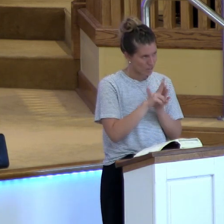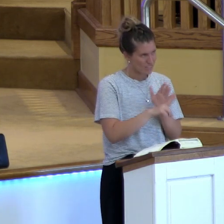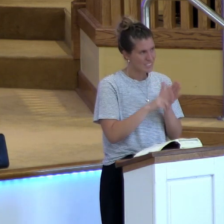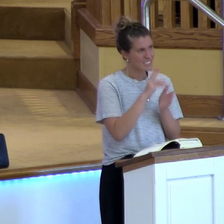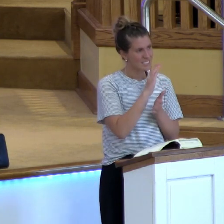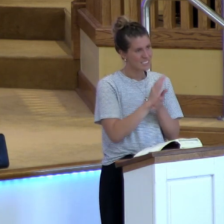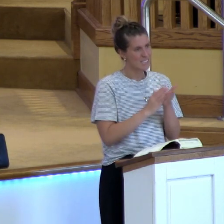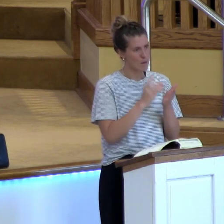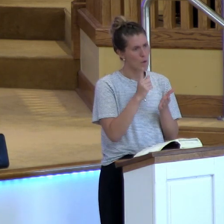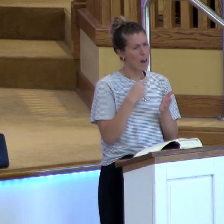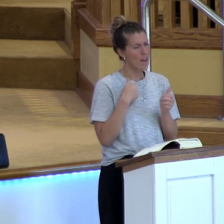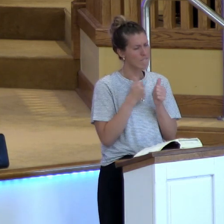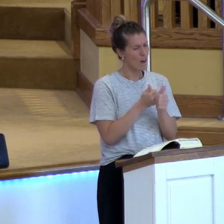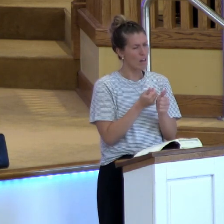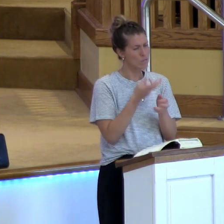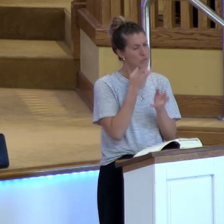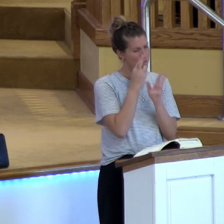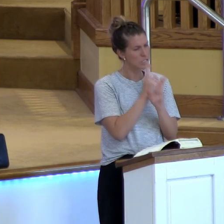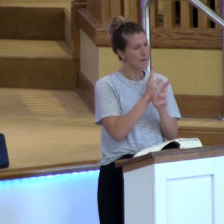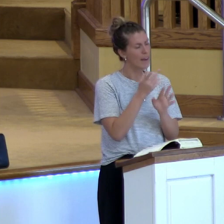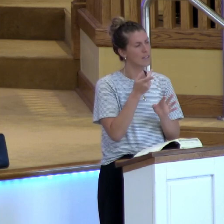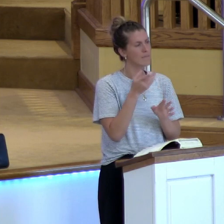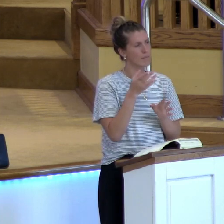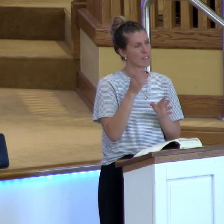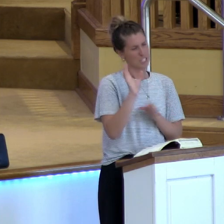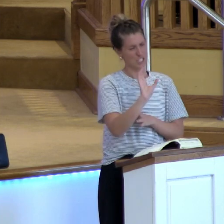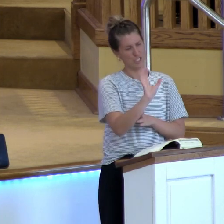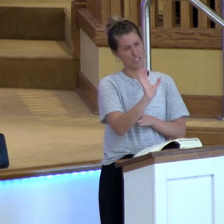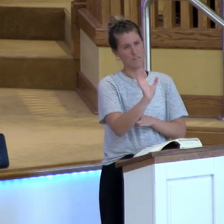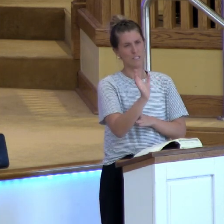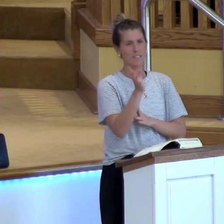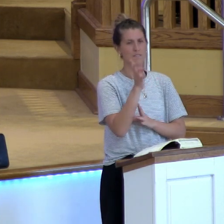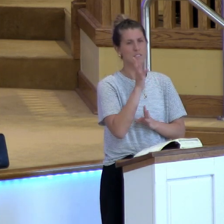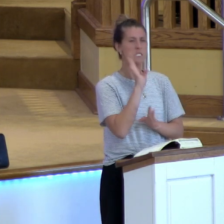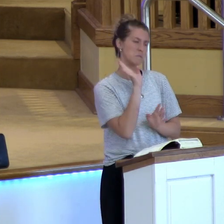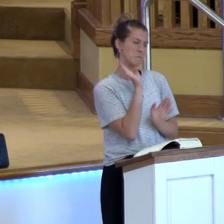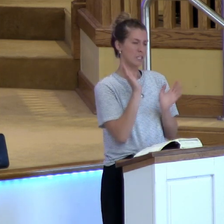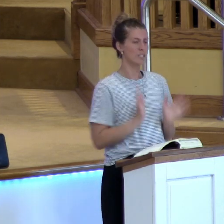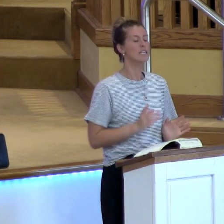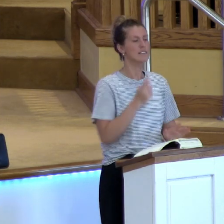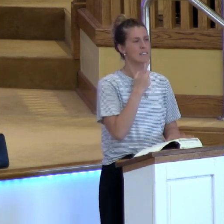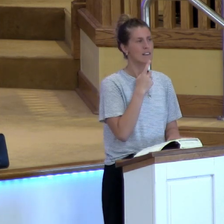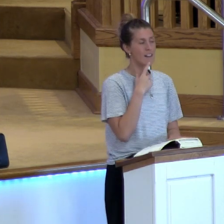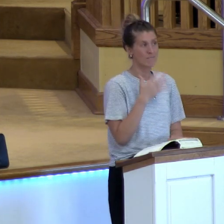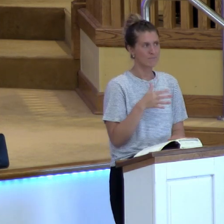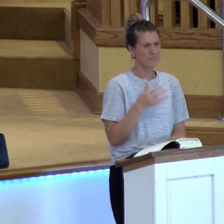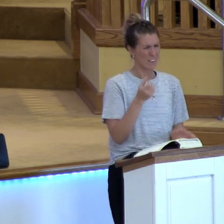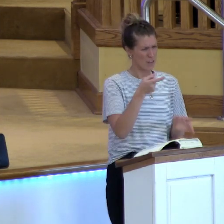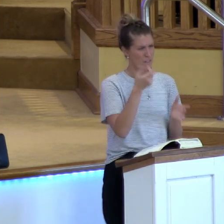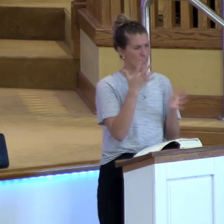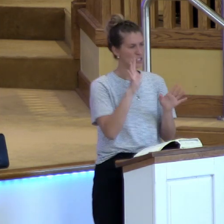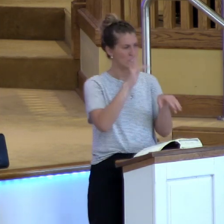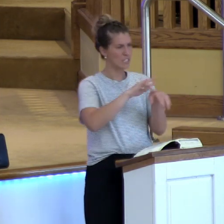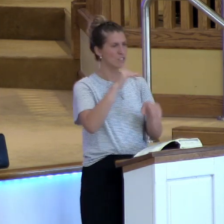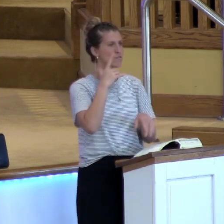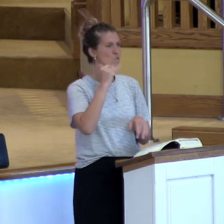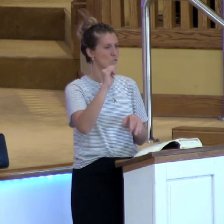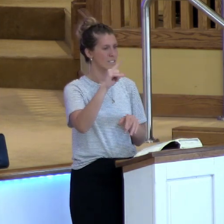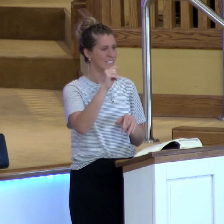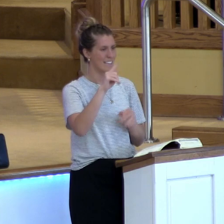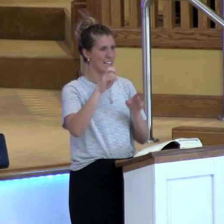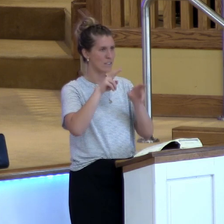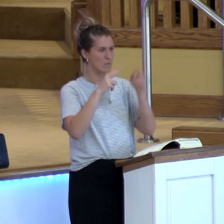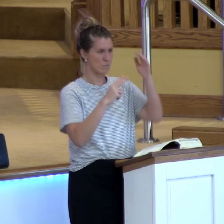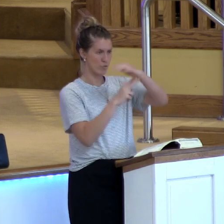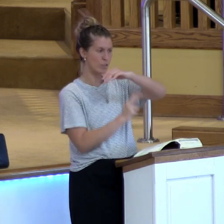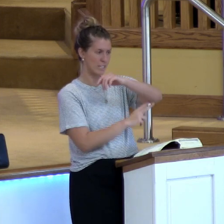somebody that I follow and kind of respect. He's a conservative talker, speaker, and he said that, how many of you ever been to the Golden Gate Bridge before? Golden